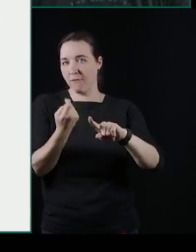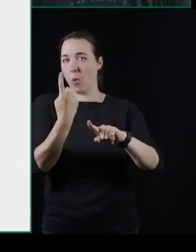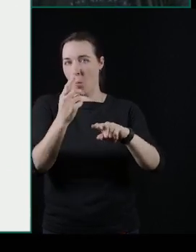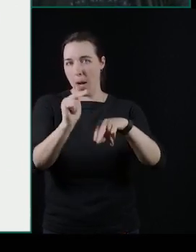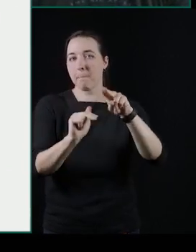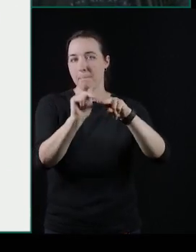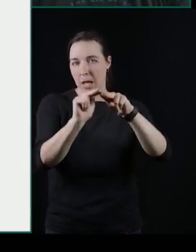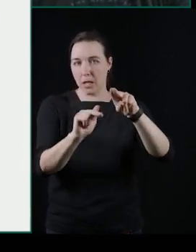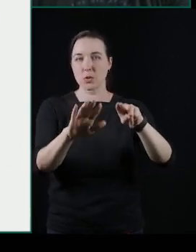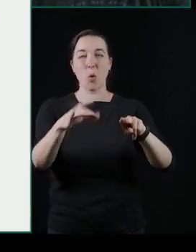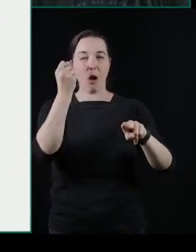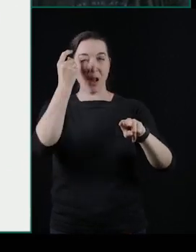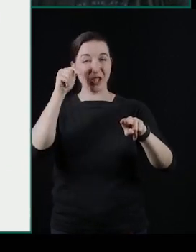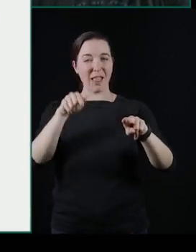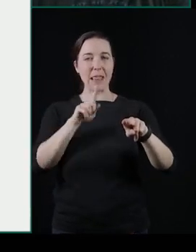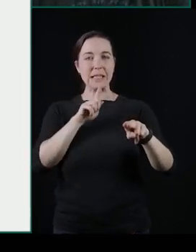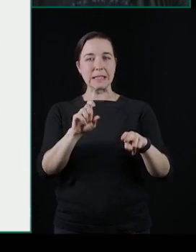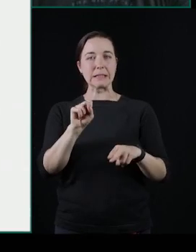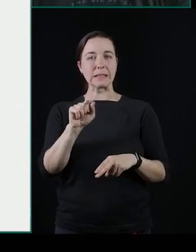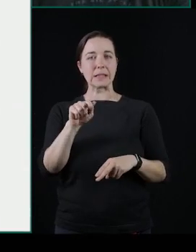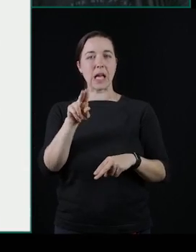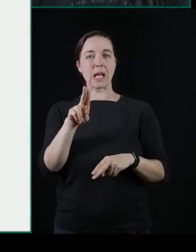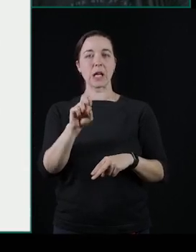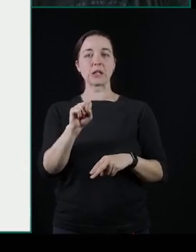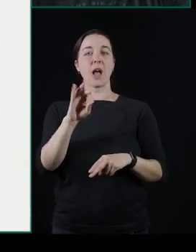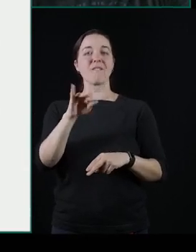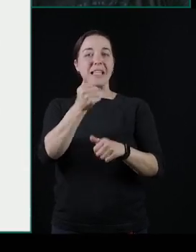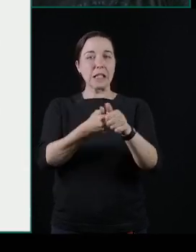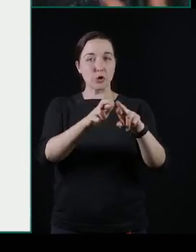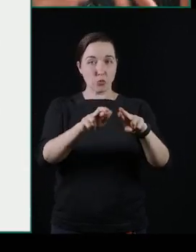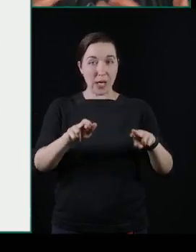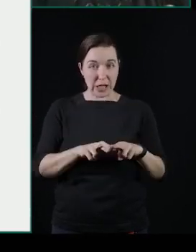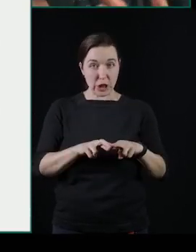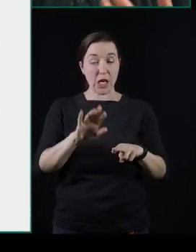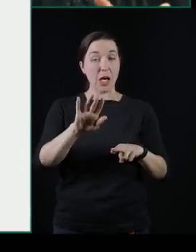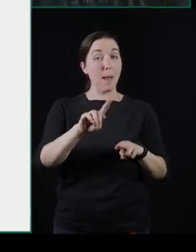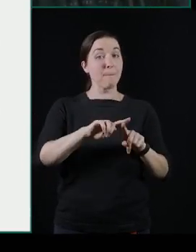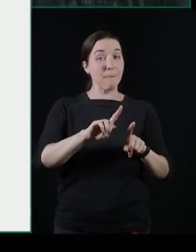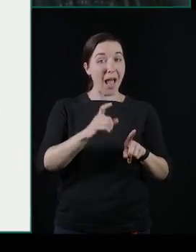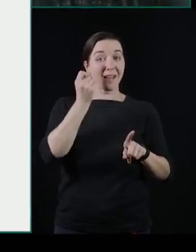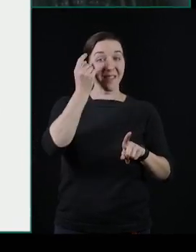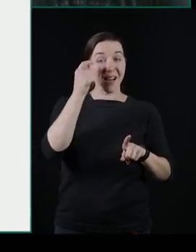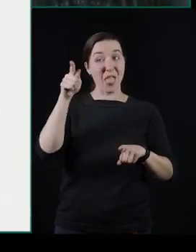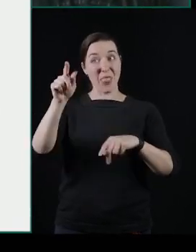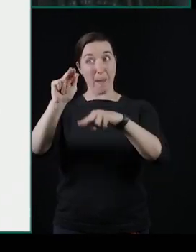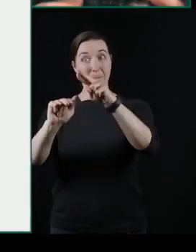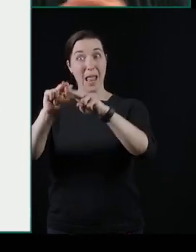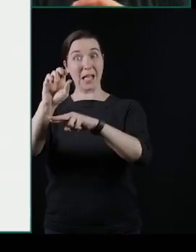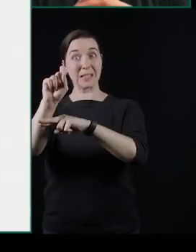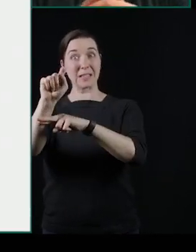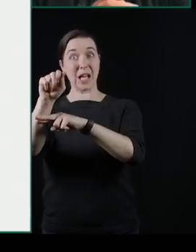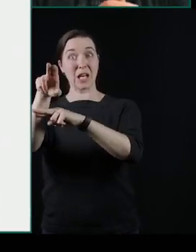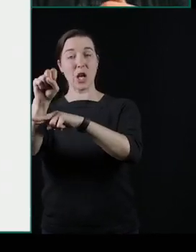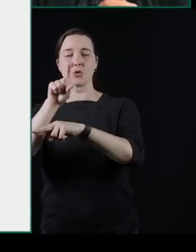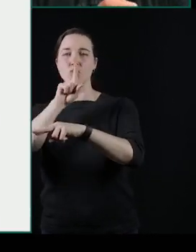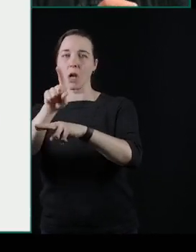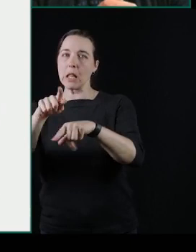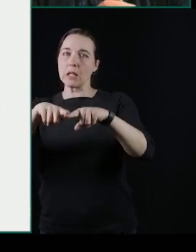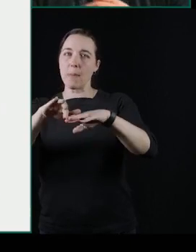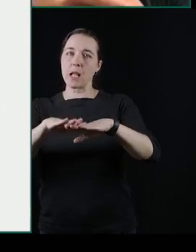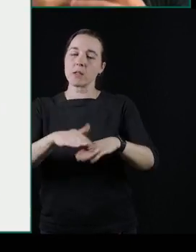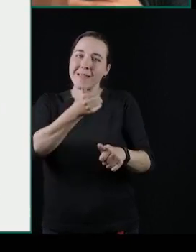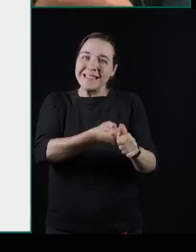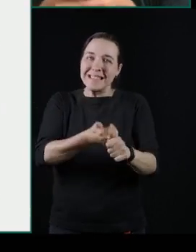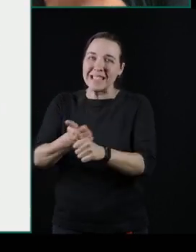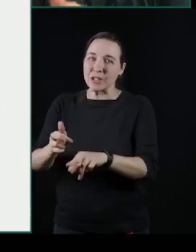for the status of each region. The status of the build actually is determined by the status of all regions, right?